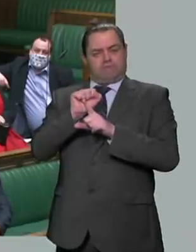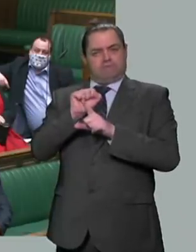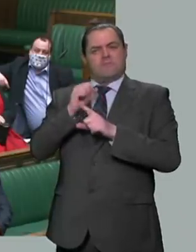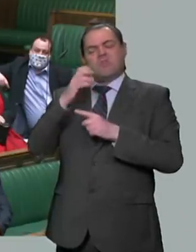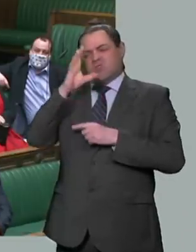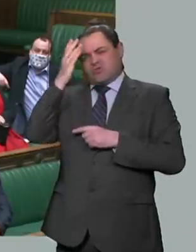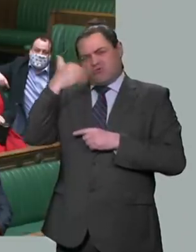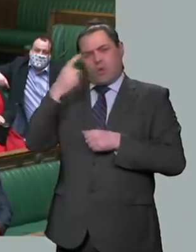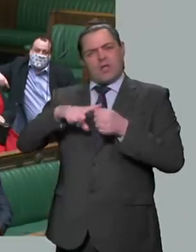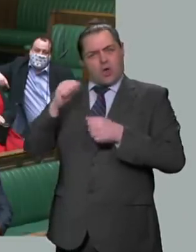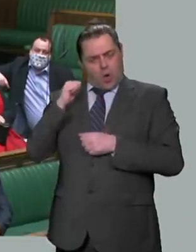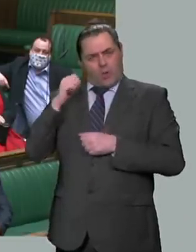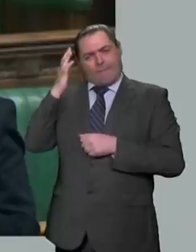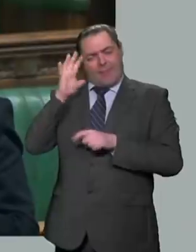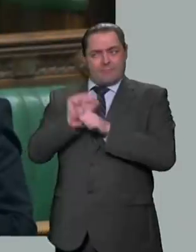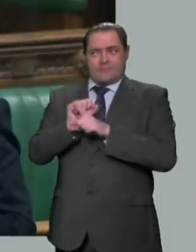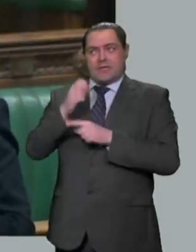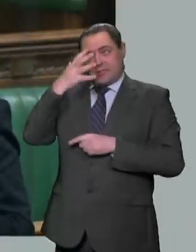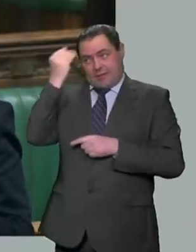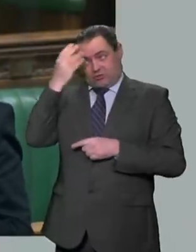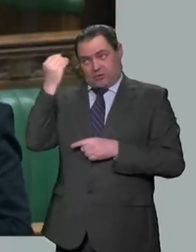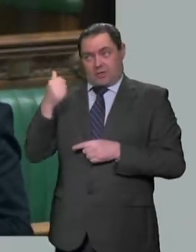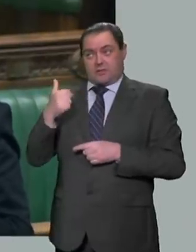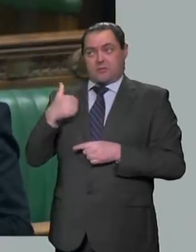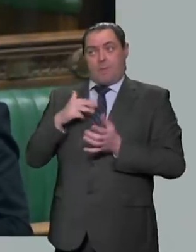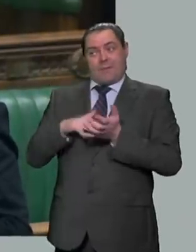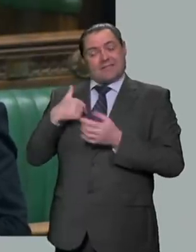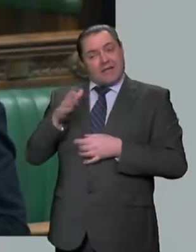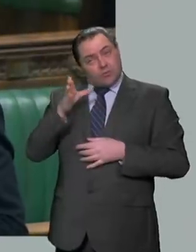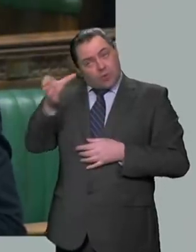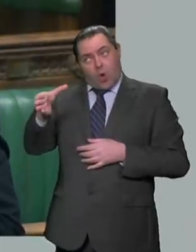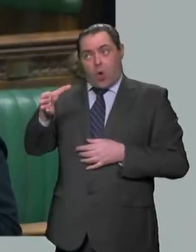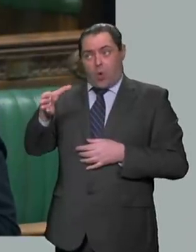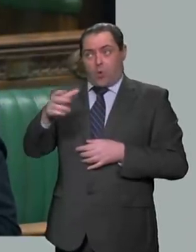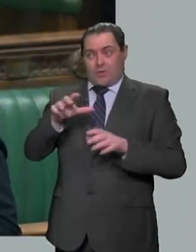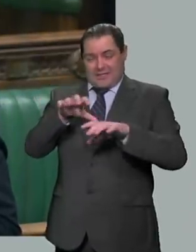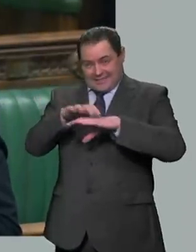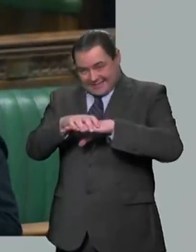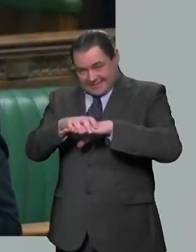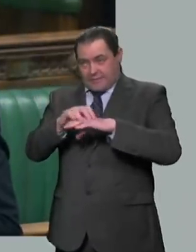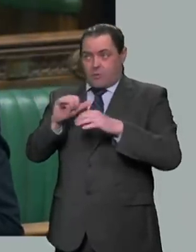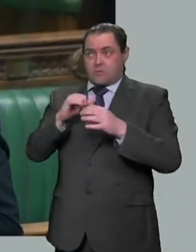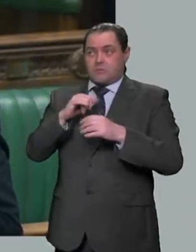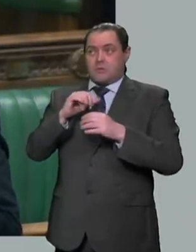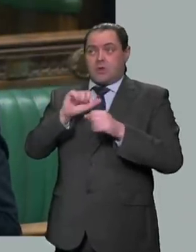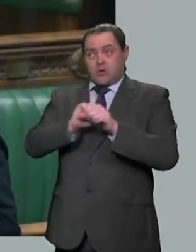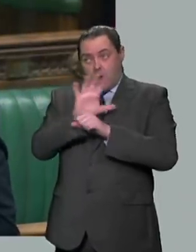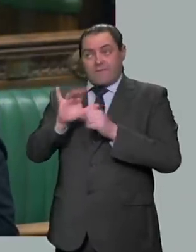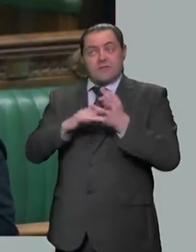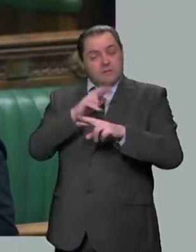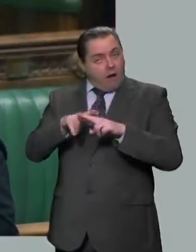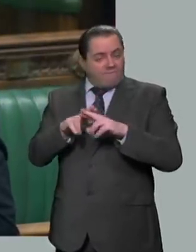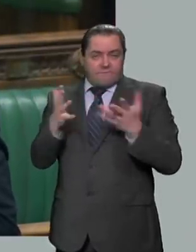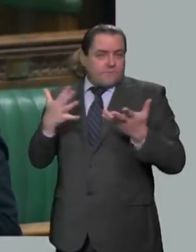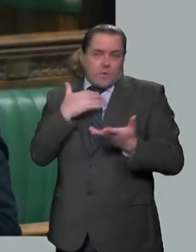ago. I was called to sit with her in hospital on Monday because of a COVID staff shortage, but I fear that myself, like many of